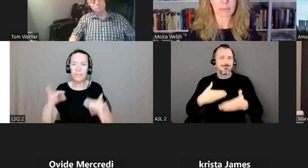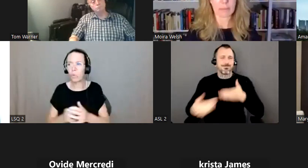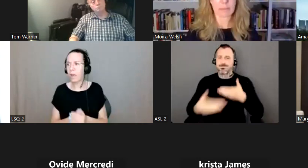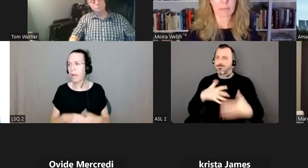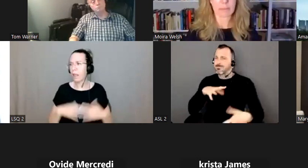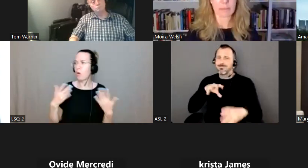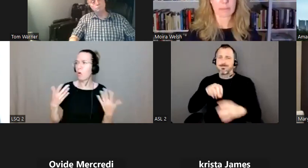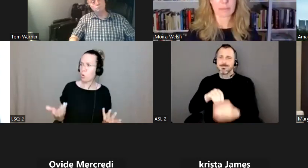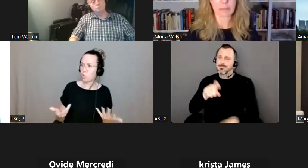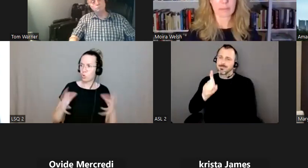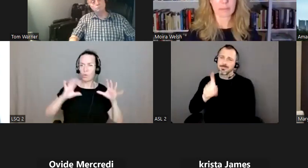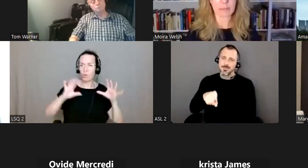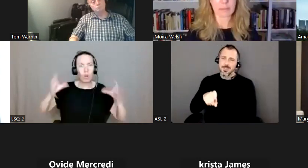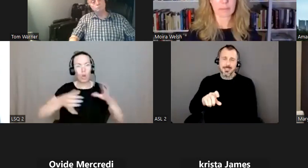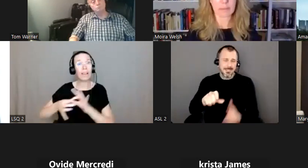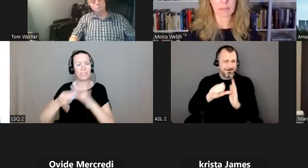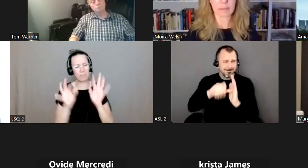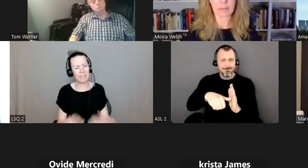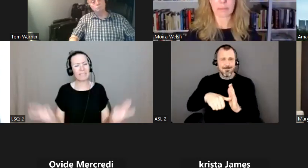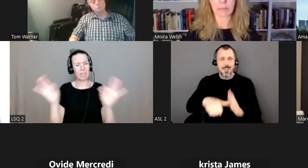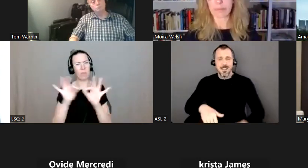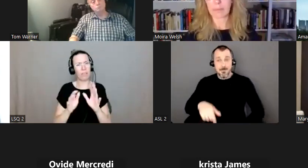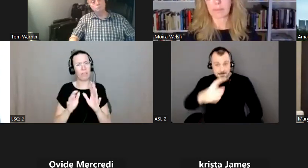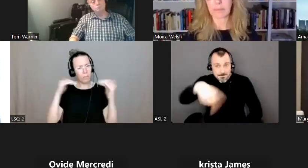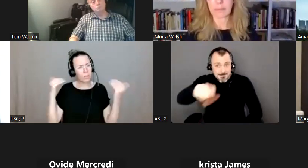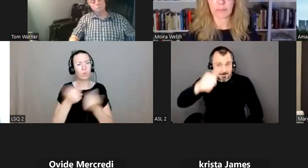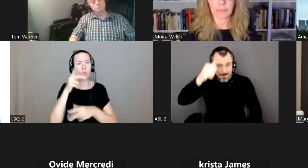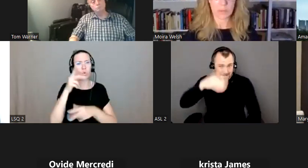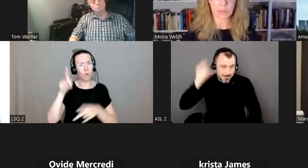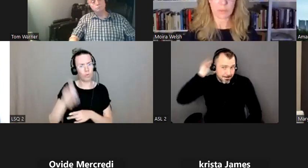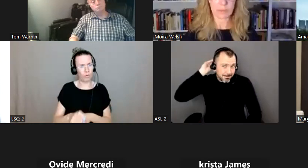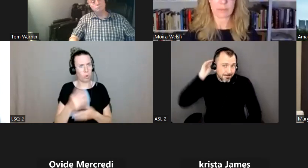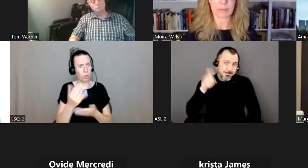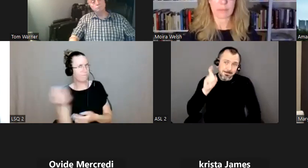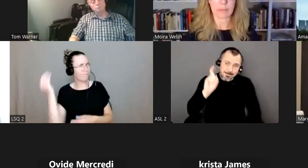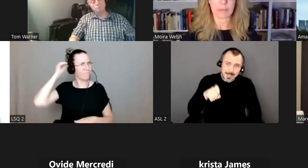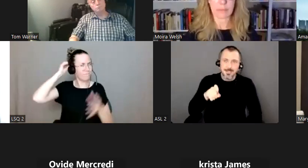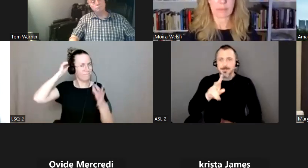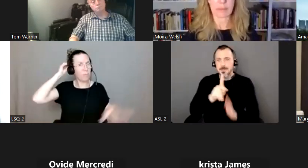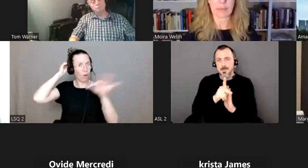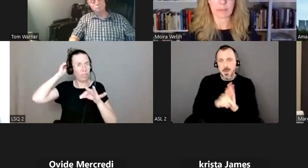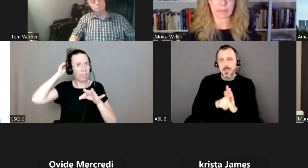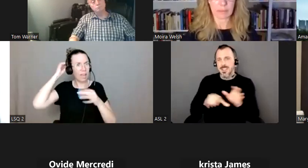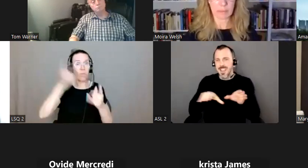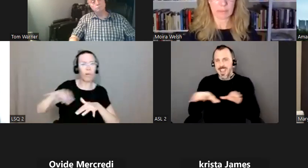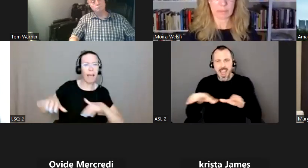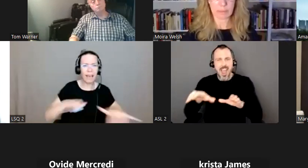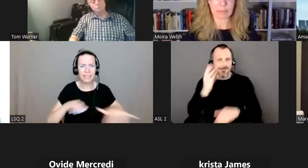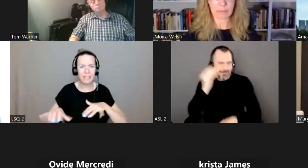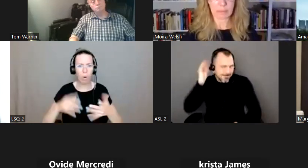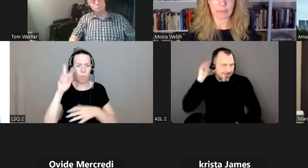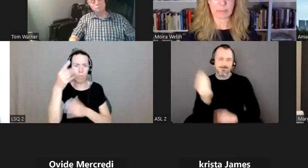significantly important. And everybody needs to get that in their heads, in their policies, in their actions, that don't